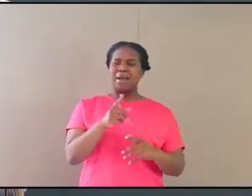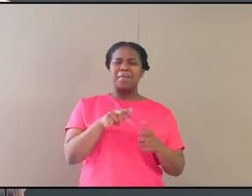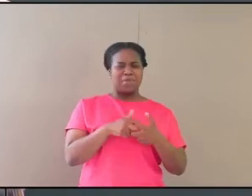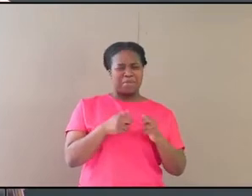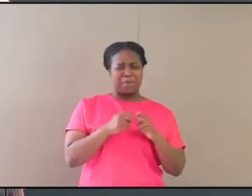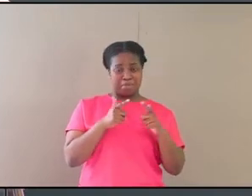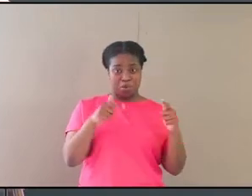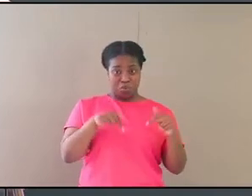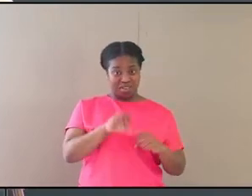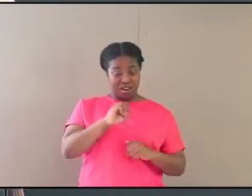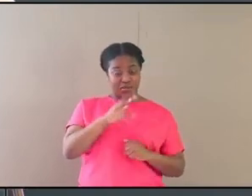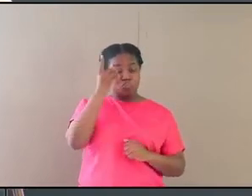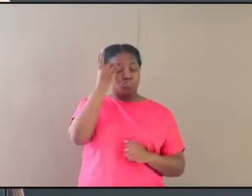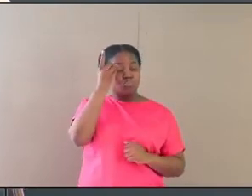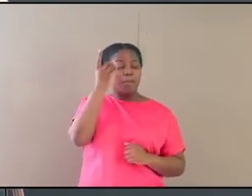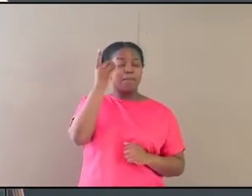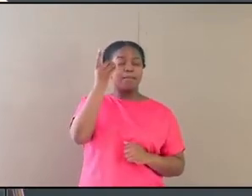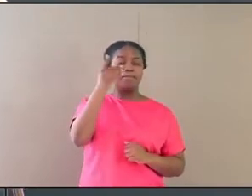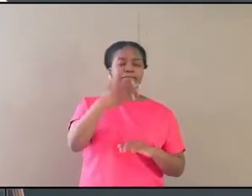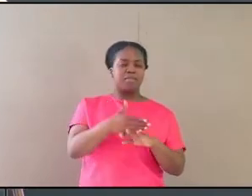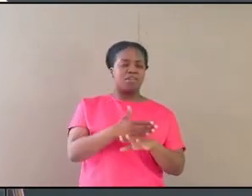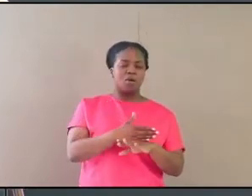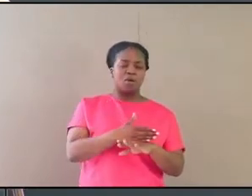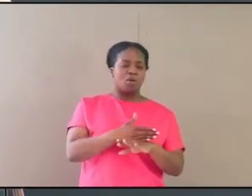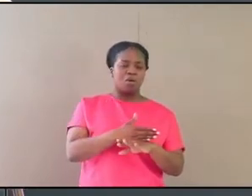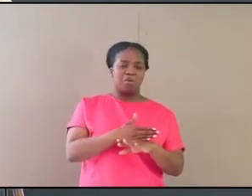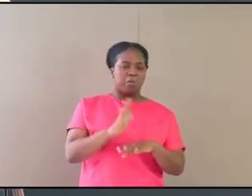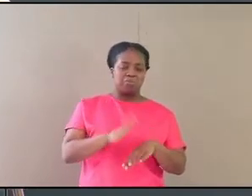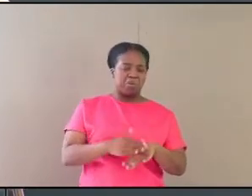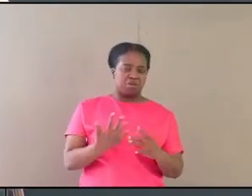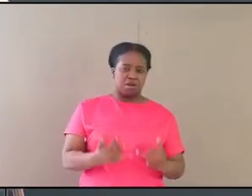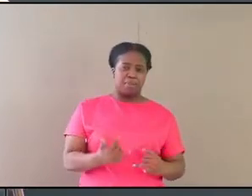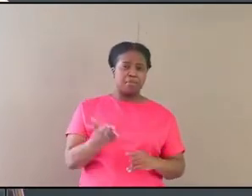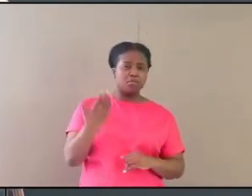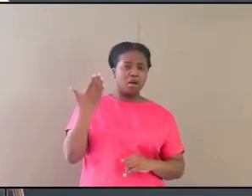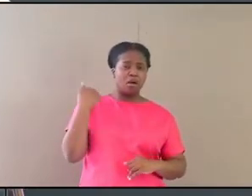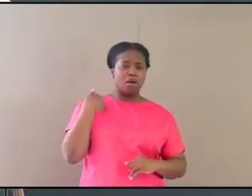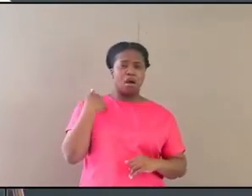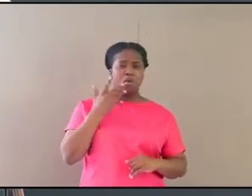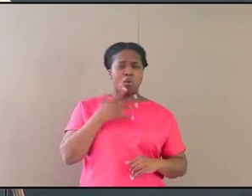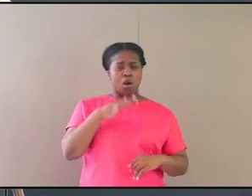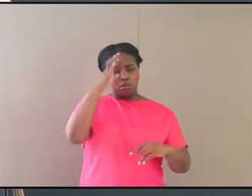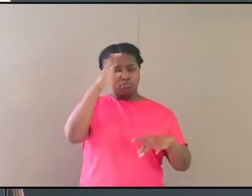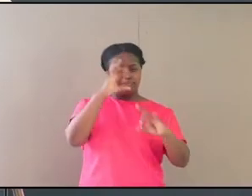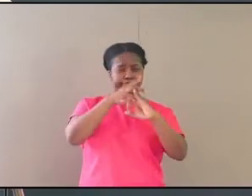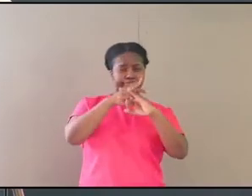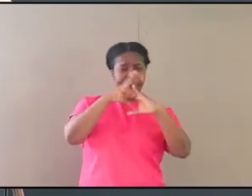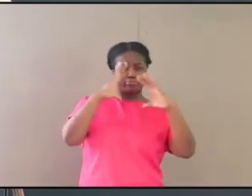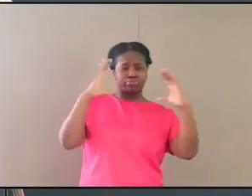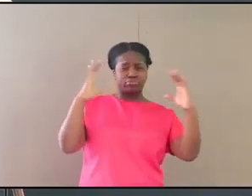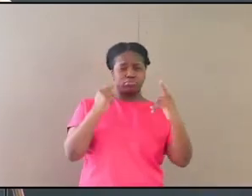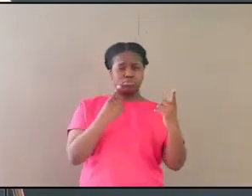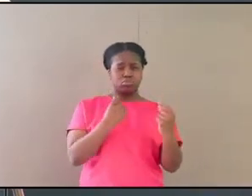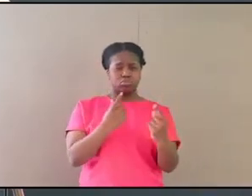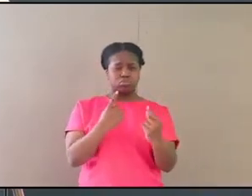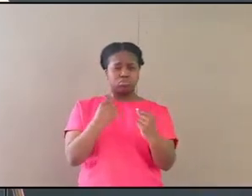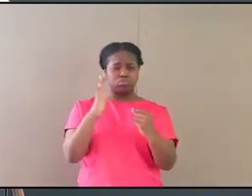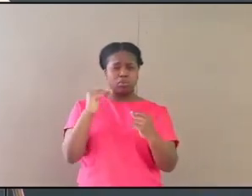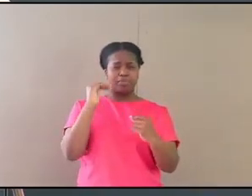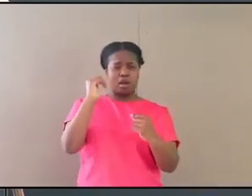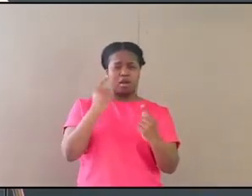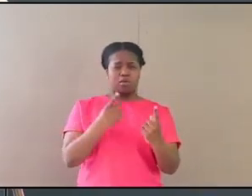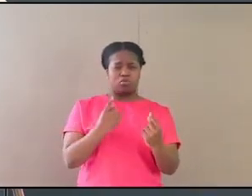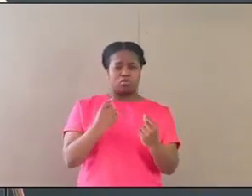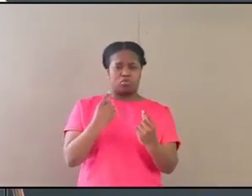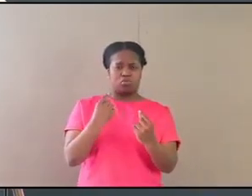a country. We were wonderful dreamers. We used to be able to set our bars very high